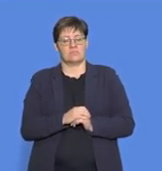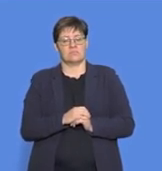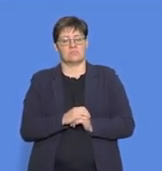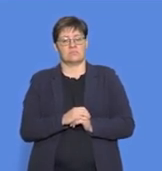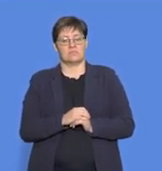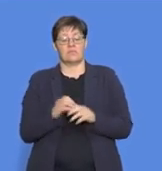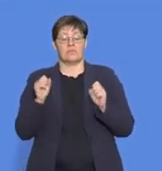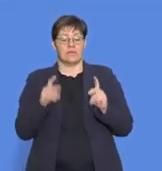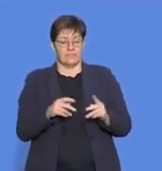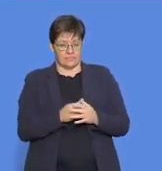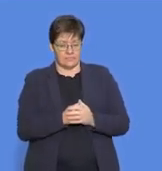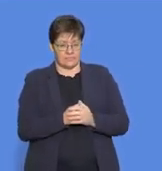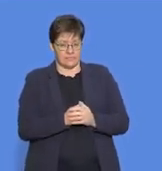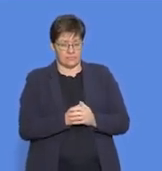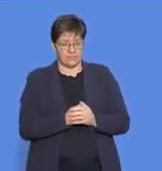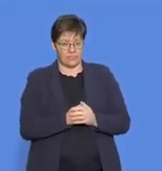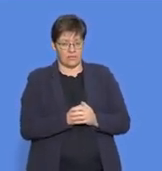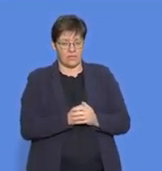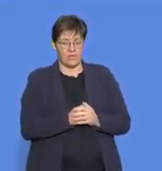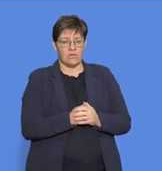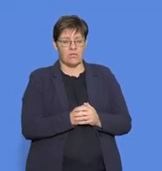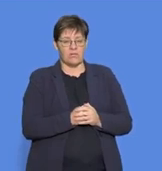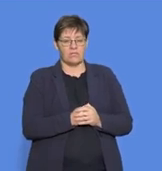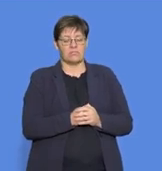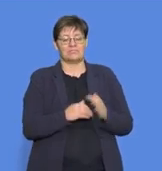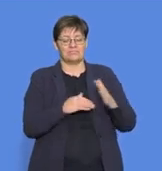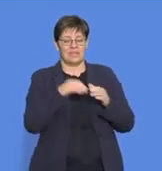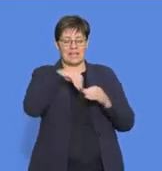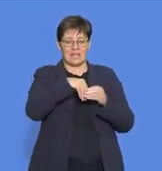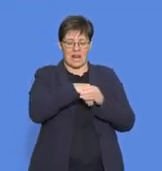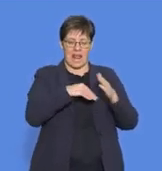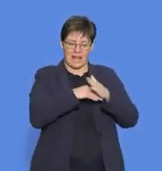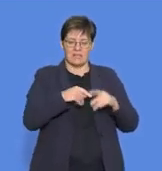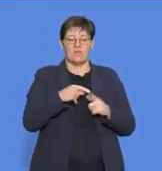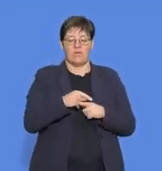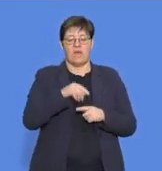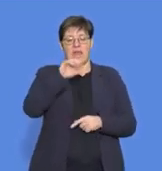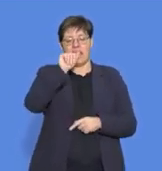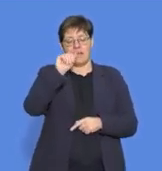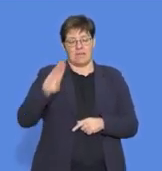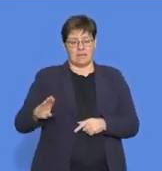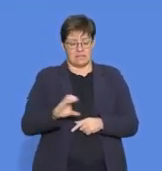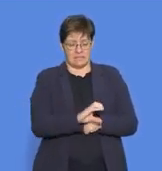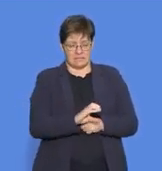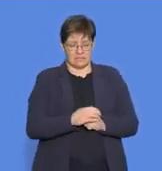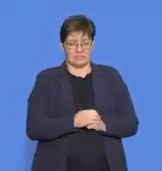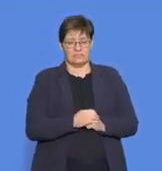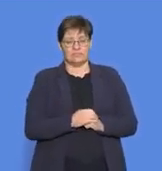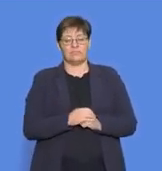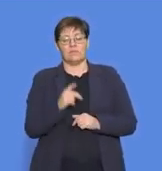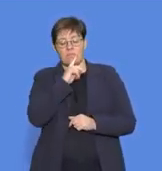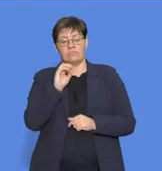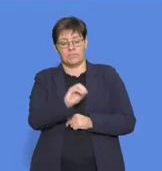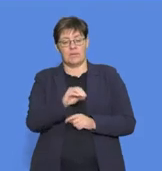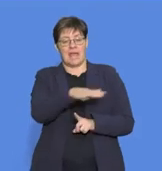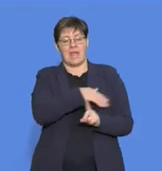60 degrees. Okay, and that's just by doing the sum of angles in triangle ABC. Okay, now to plug in our values into our